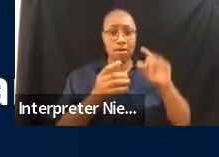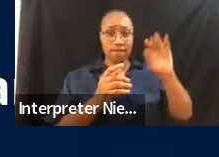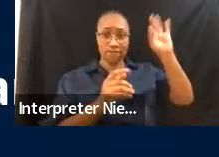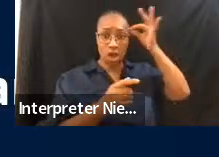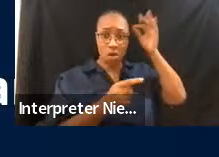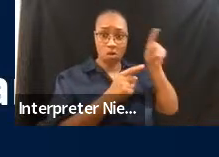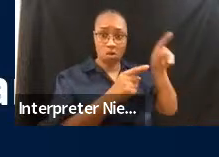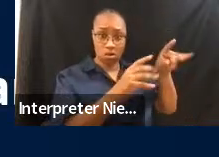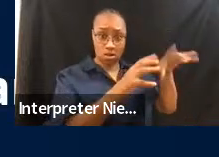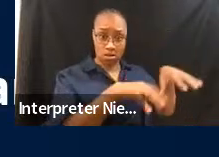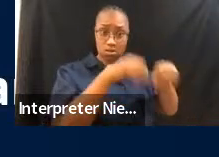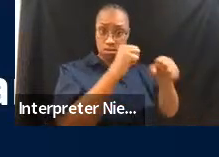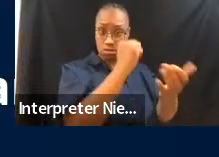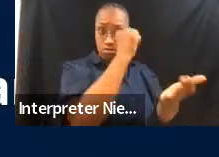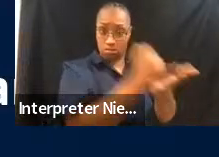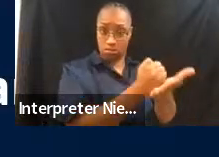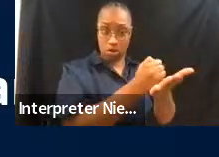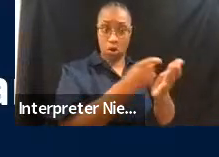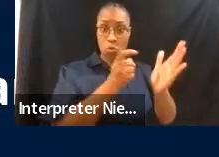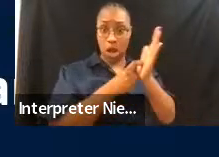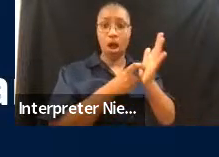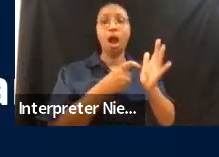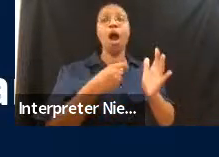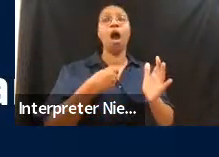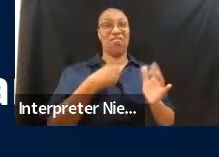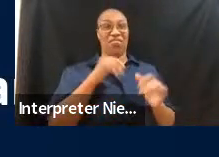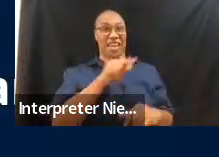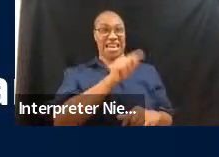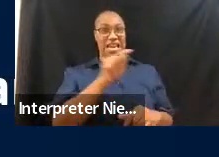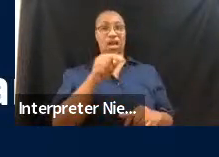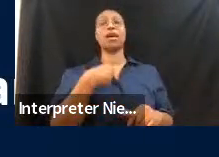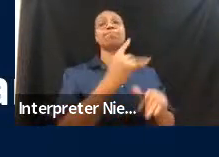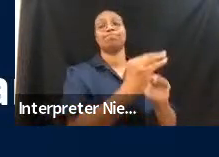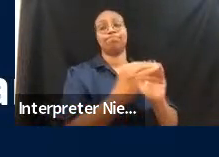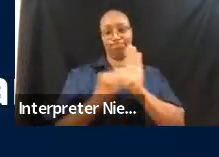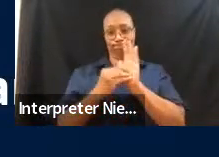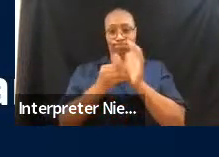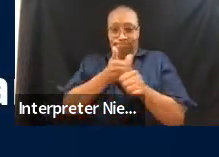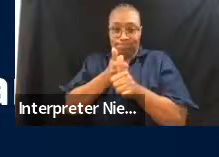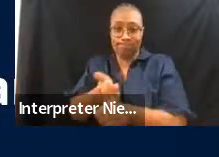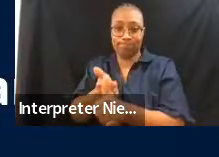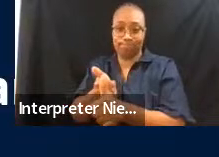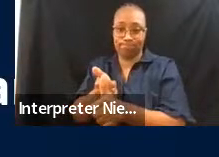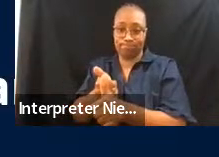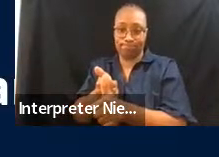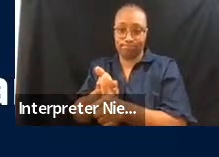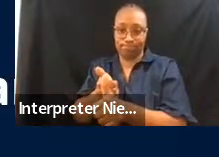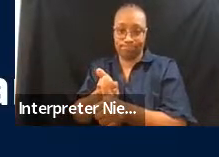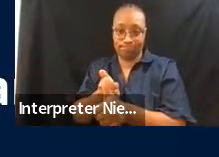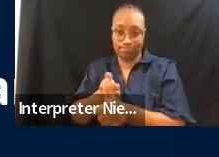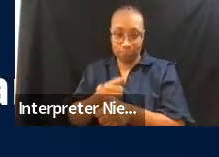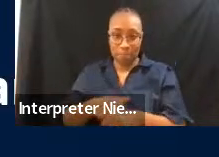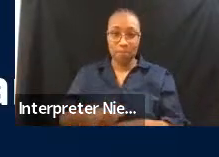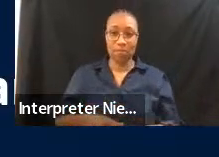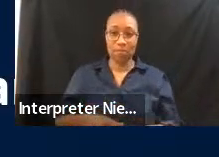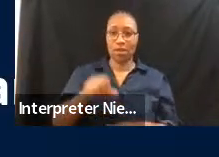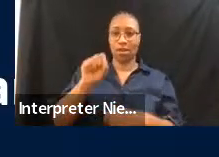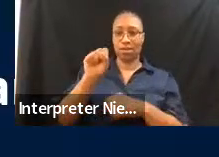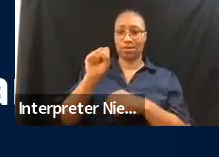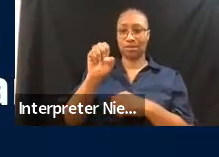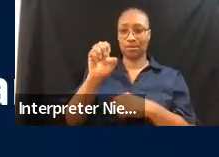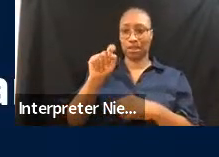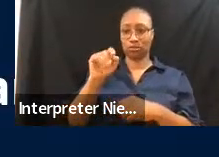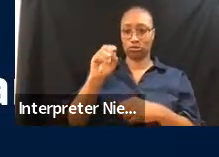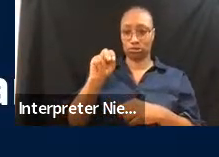healthcare providers that's pursuant to their authority under Section 504 of the Rehabilitation Act. Now,